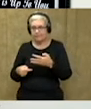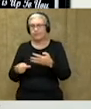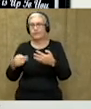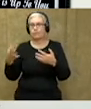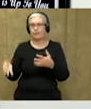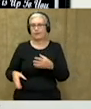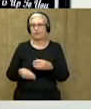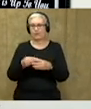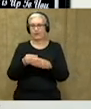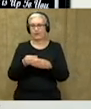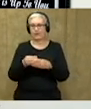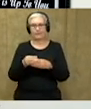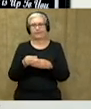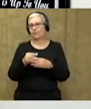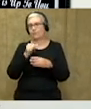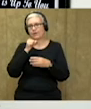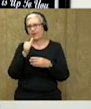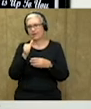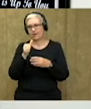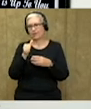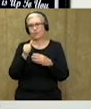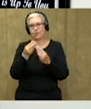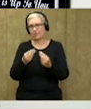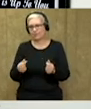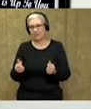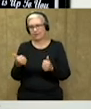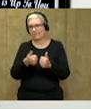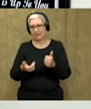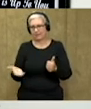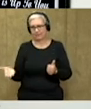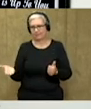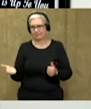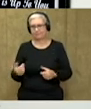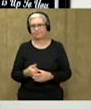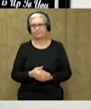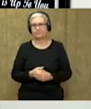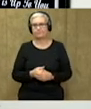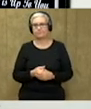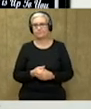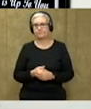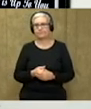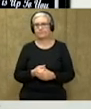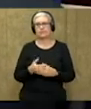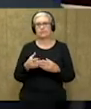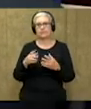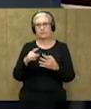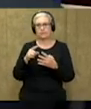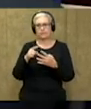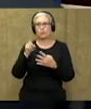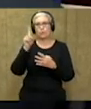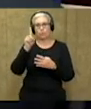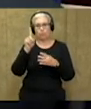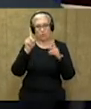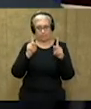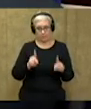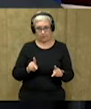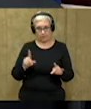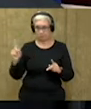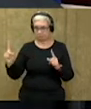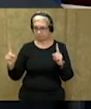less we're likely to be able to resolve that conflict. So let's try to do these. This is talk one person at a